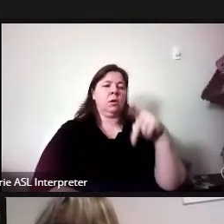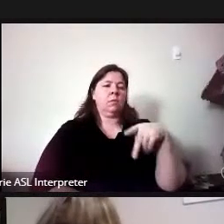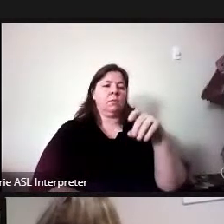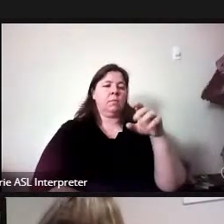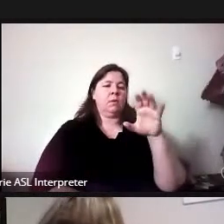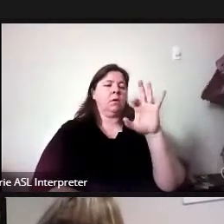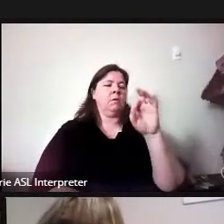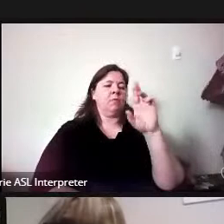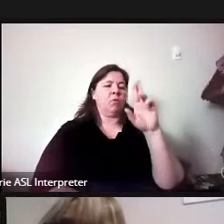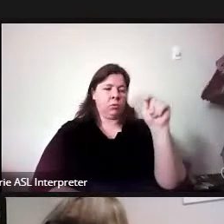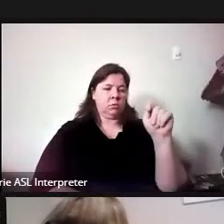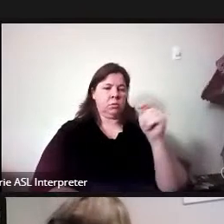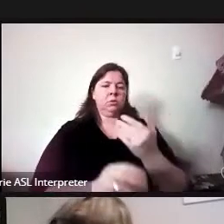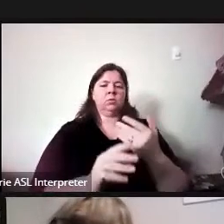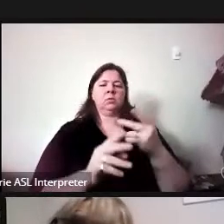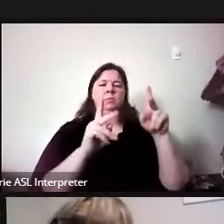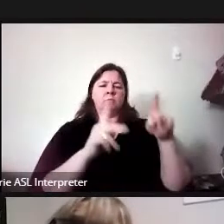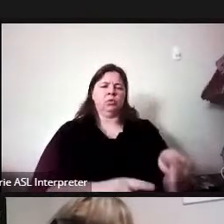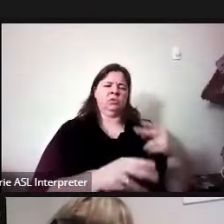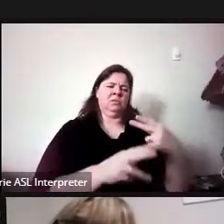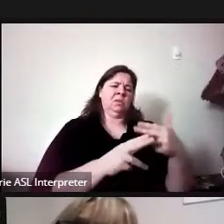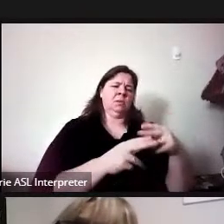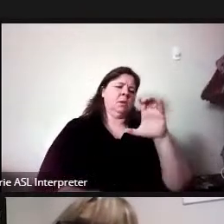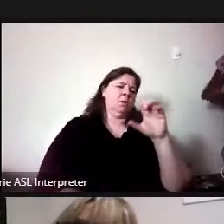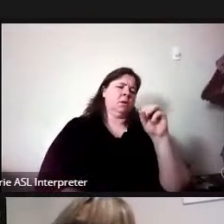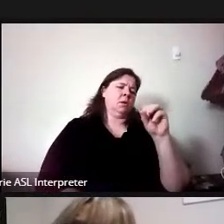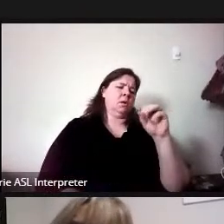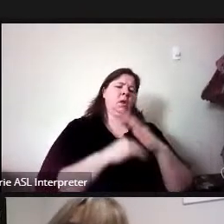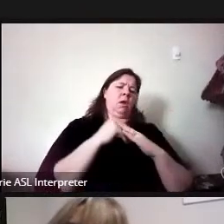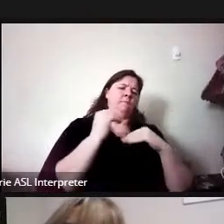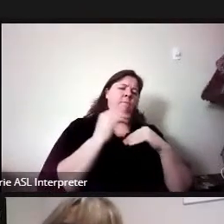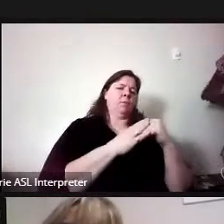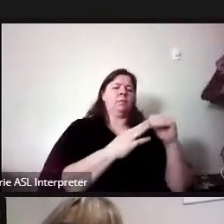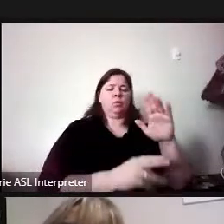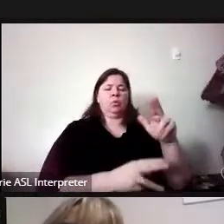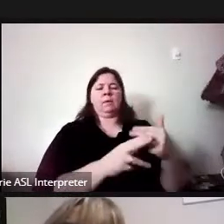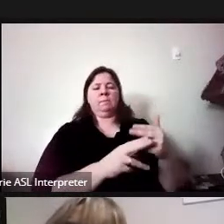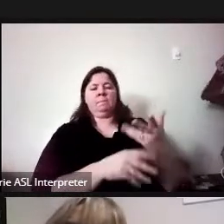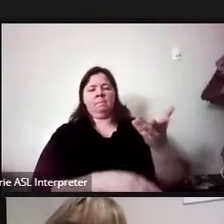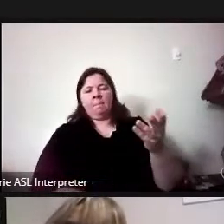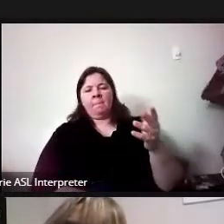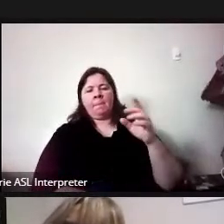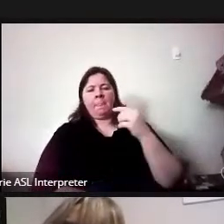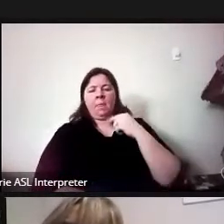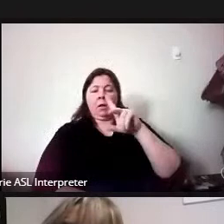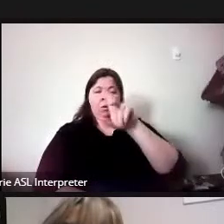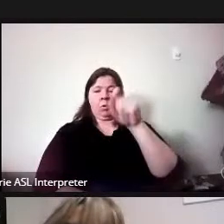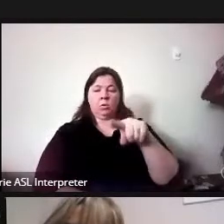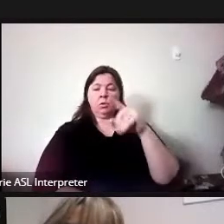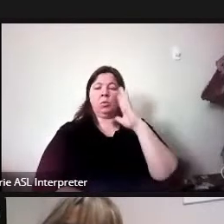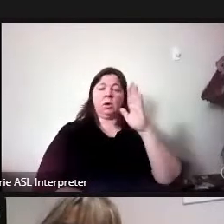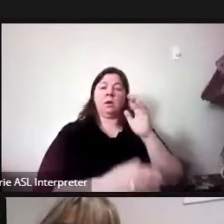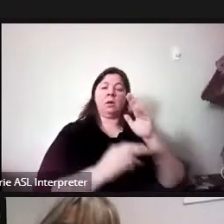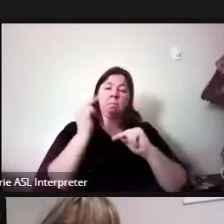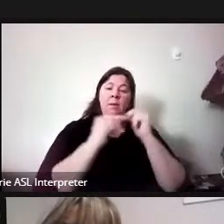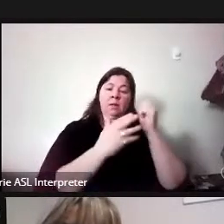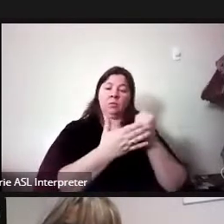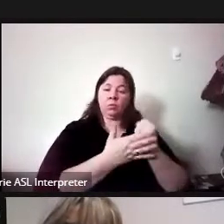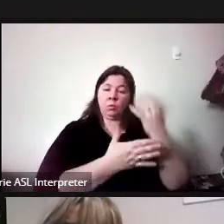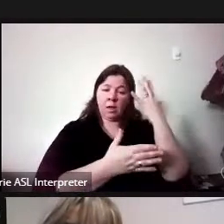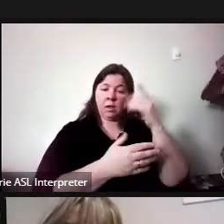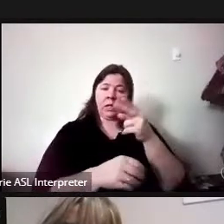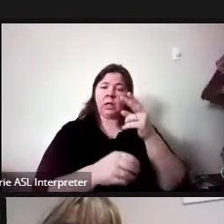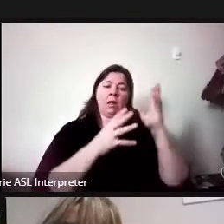she asked me, and I thought that's an interesting question. Yes, we know that this is going to build wealth and we'll be able to leave